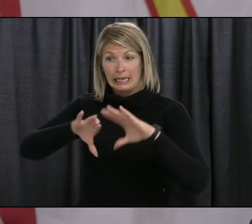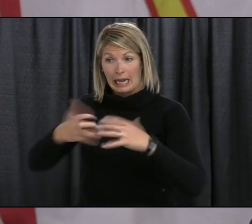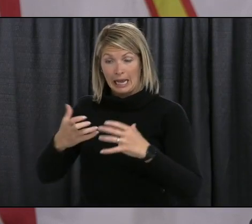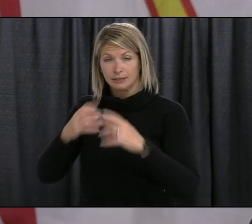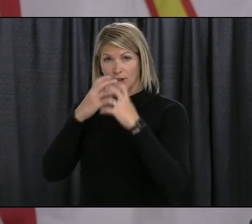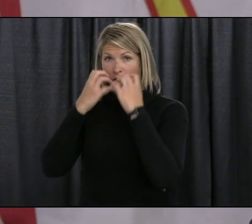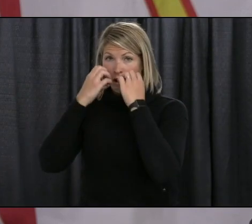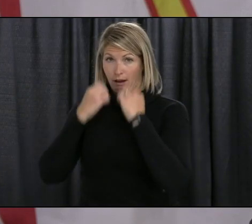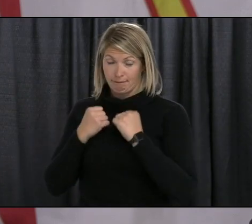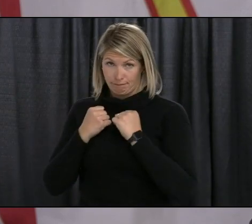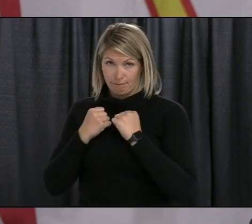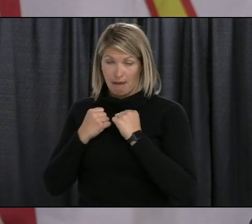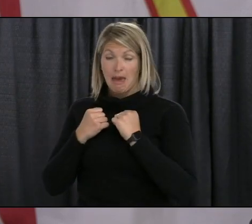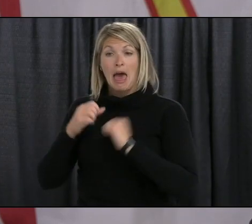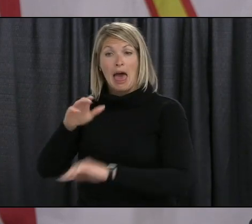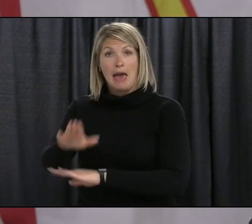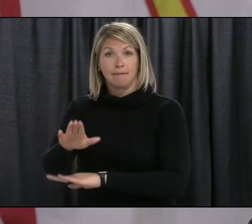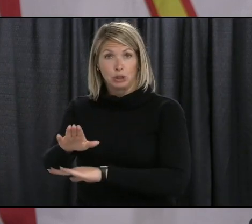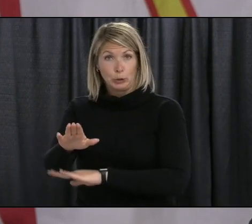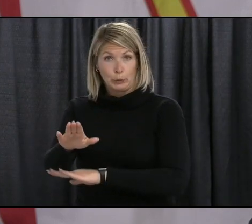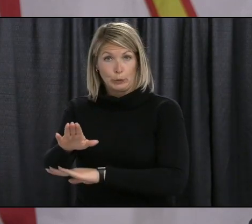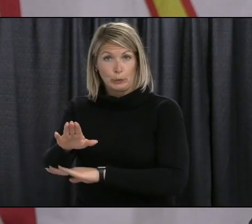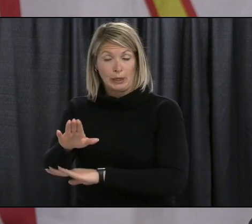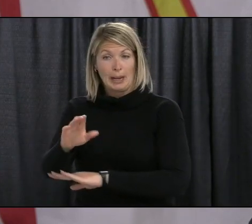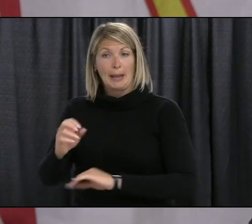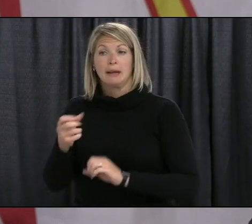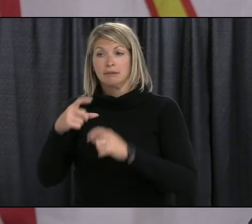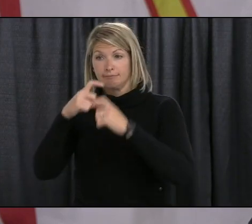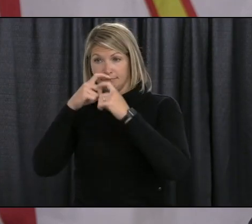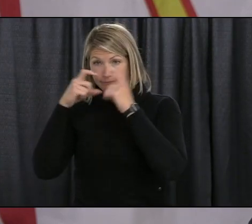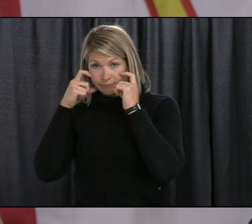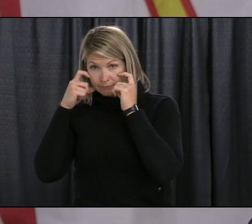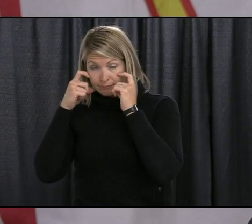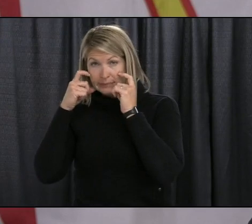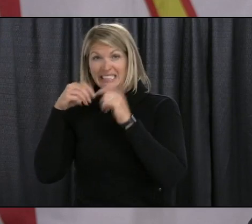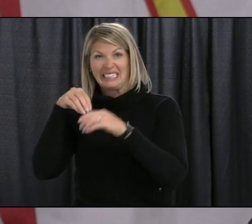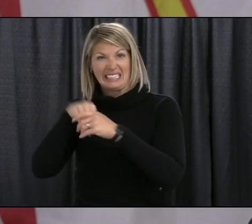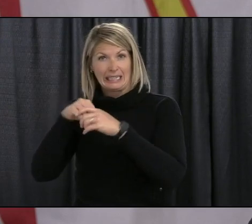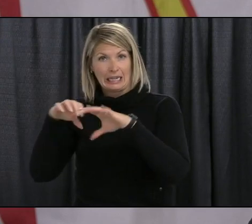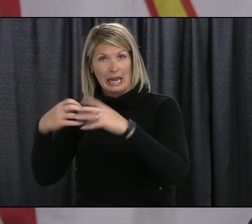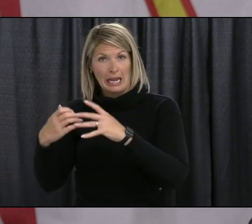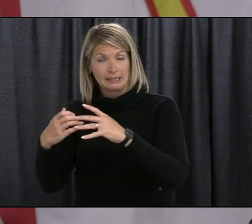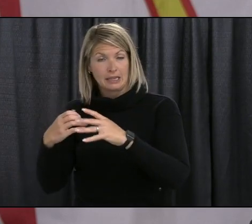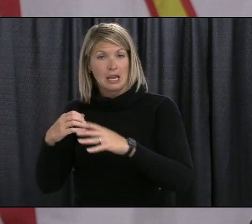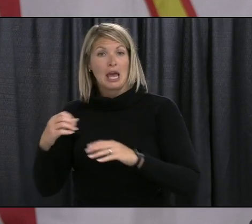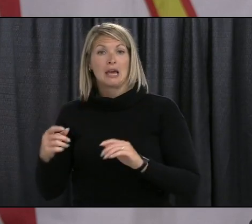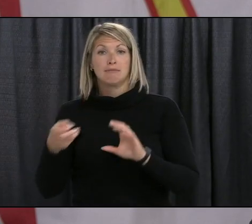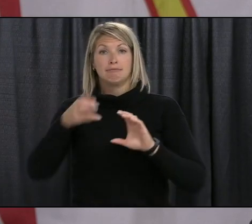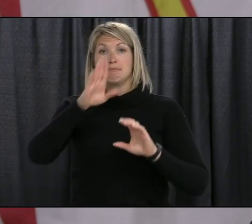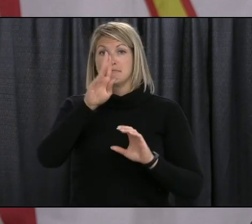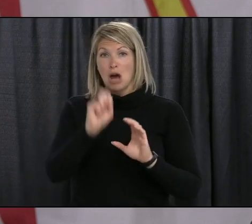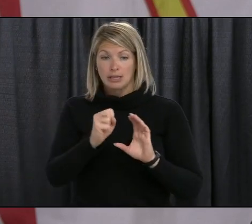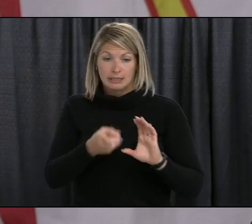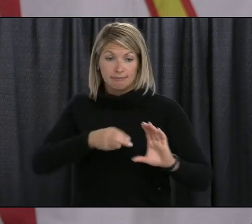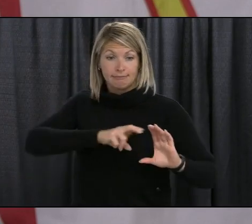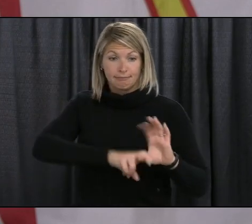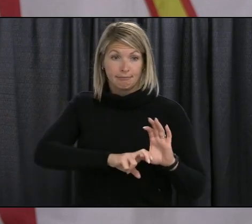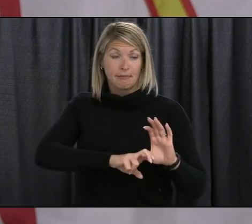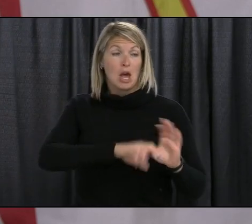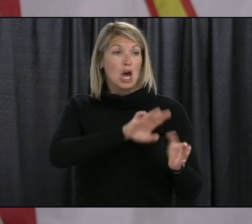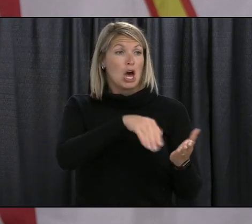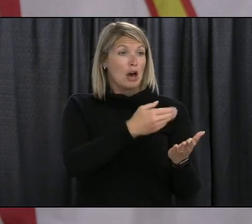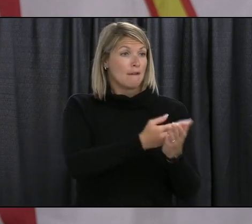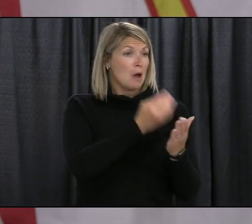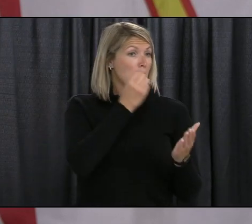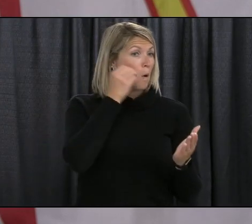the afternoon, they put their mask on before they leave their classroom, and they keep it on until they get home. So there is no